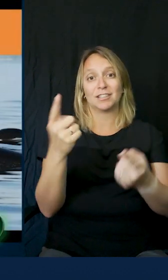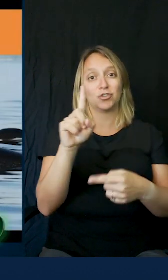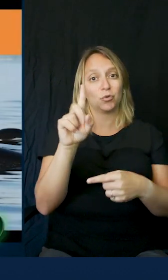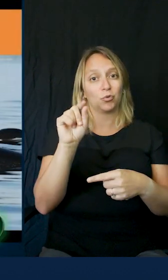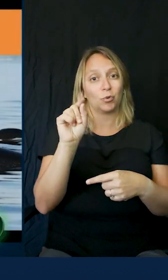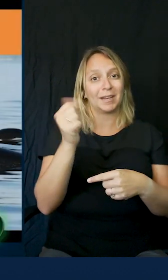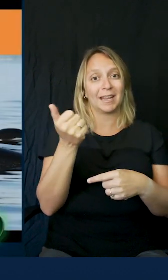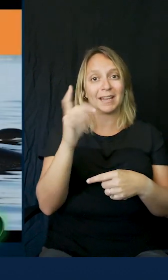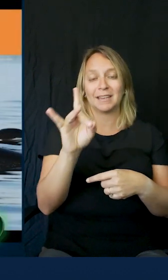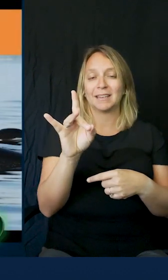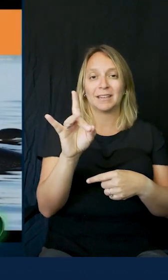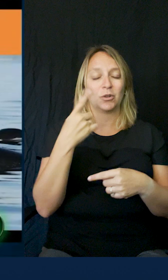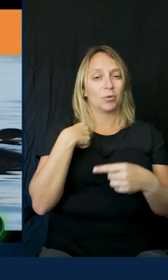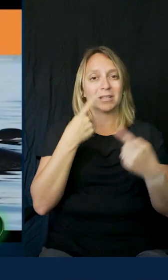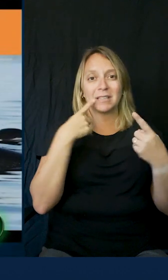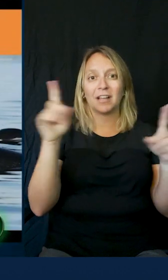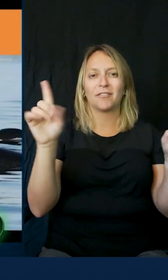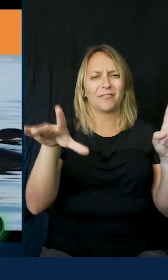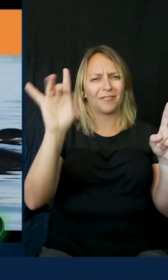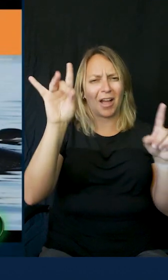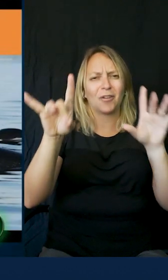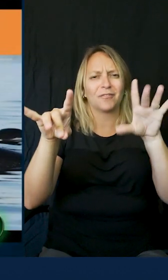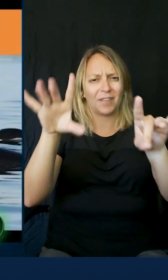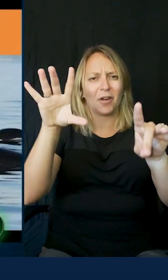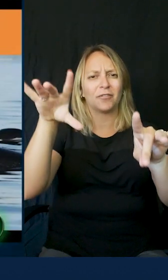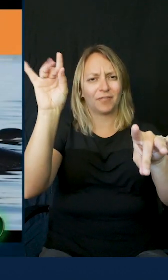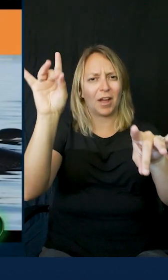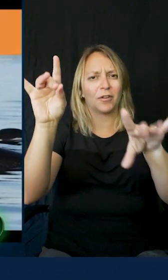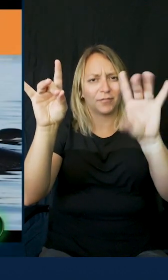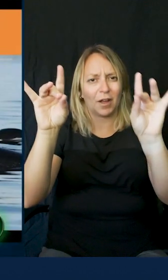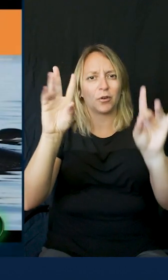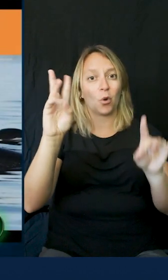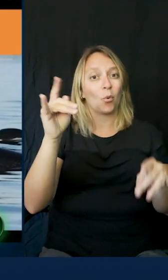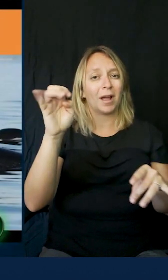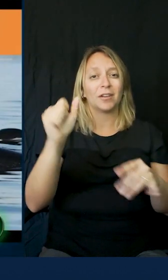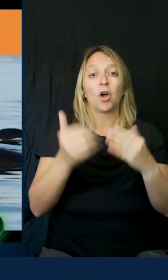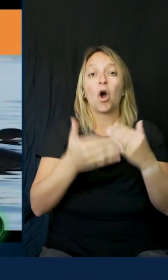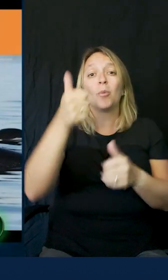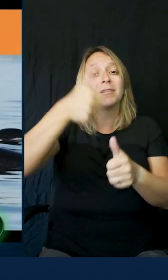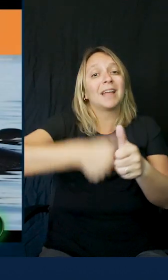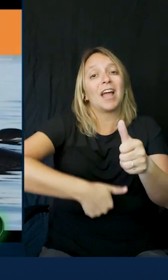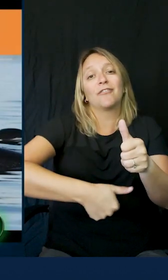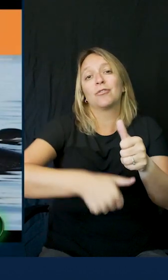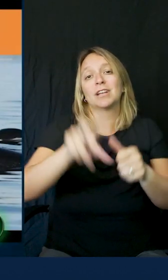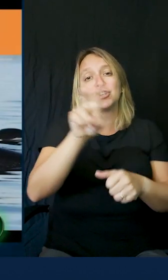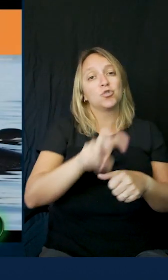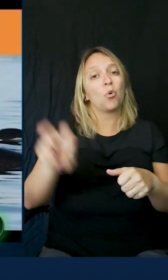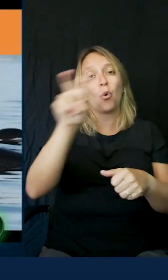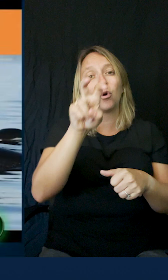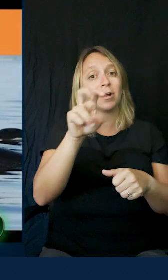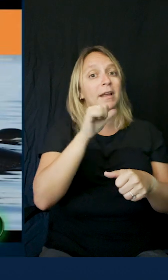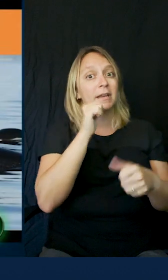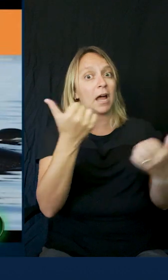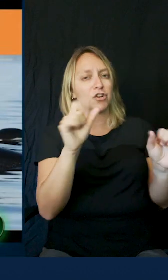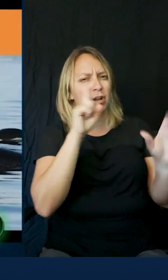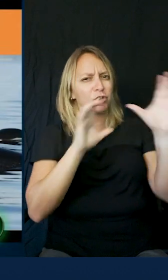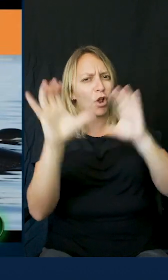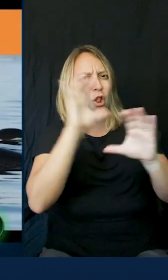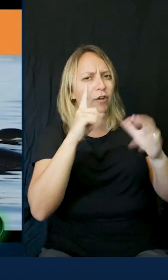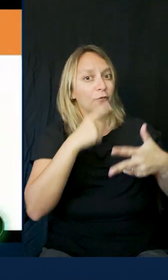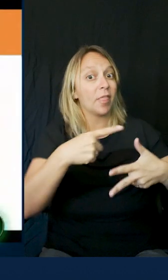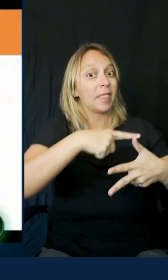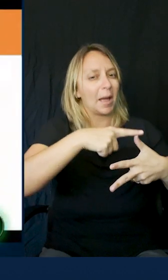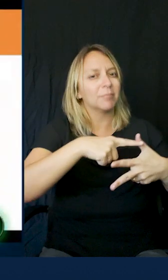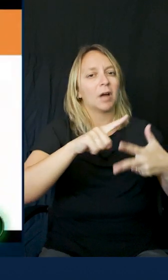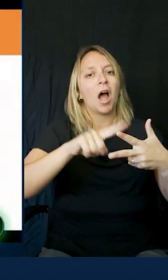not watching this population. We found whales on almost every single tour. And we've been able to focus on healthy, thriving populations of whales